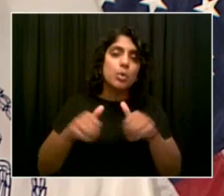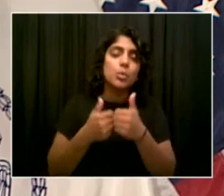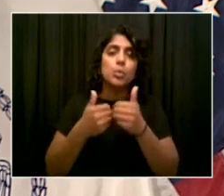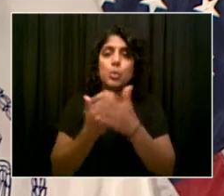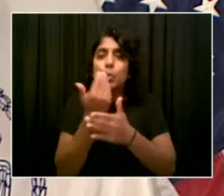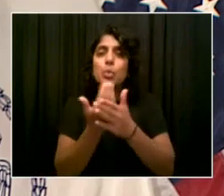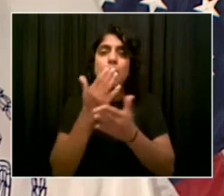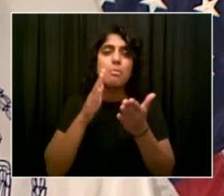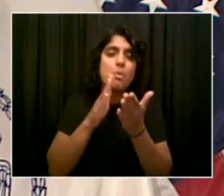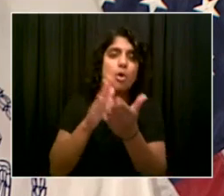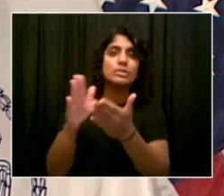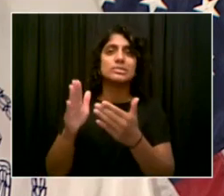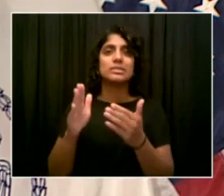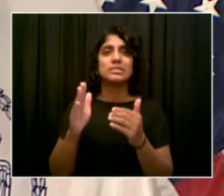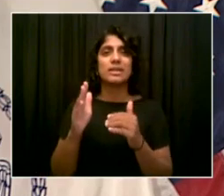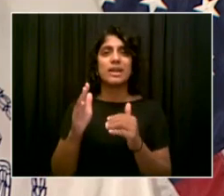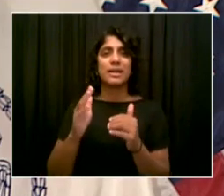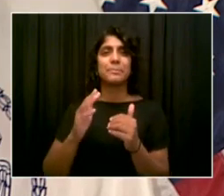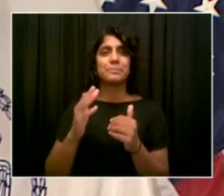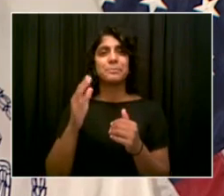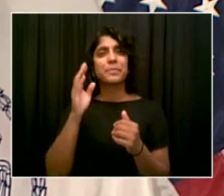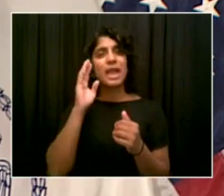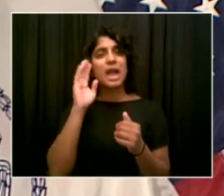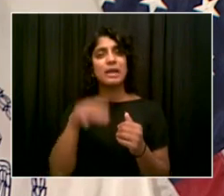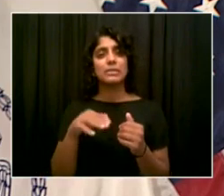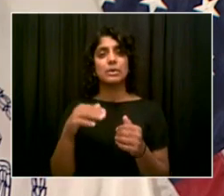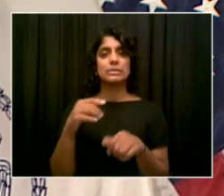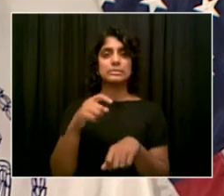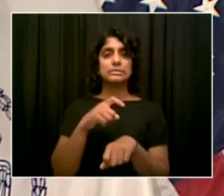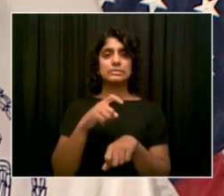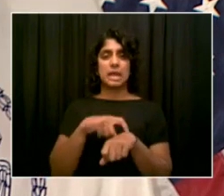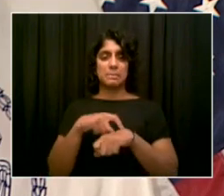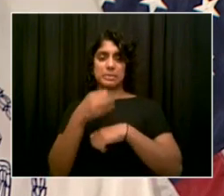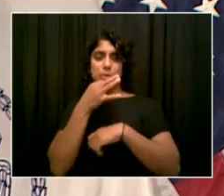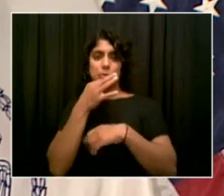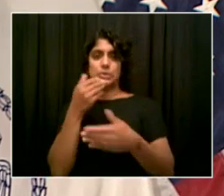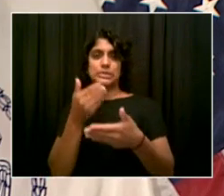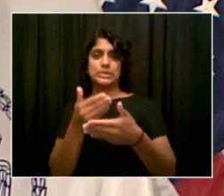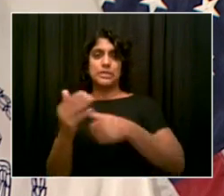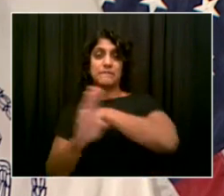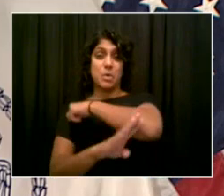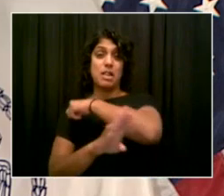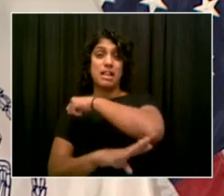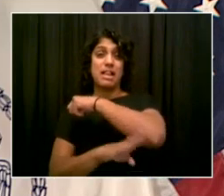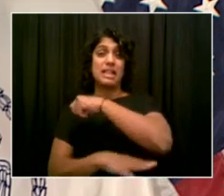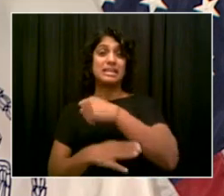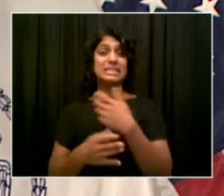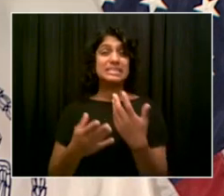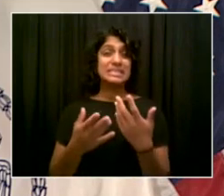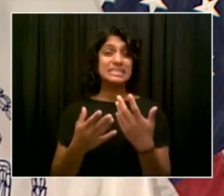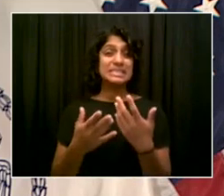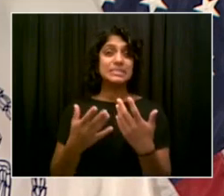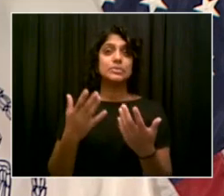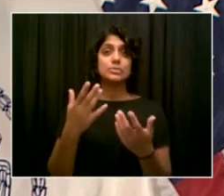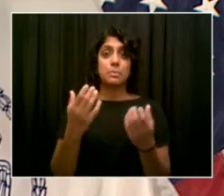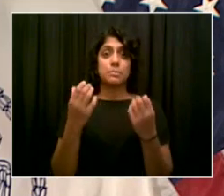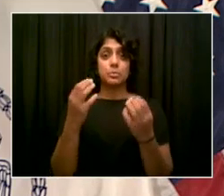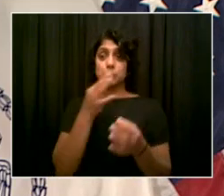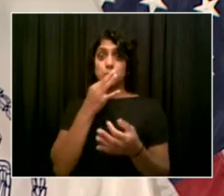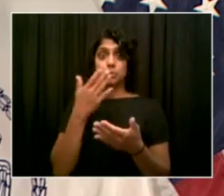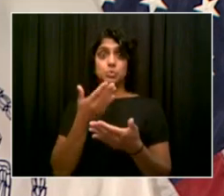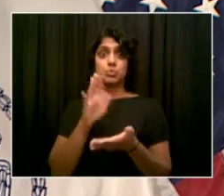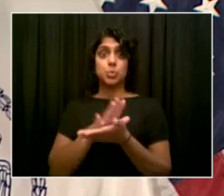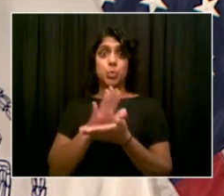the lead up to school. I think a lot of parents are going to want to get their young people vaccinated, so that's going to be something we'll focus on a lot with pediatricians.